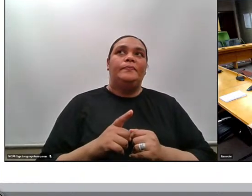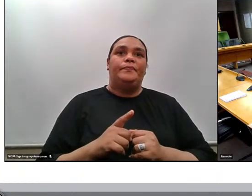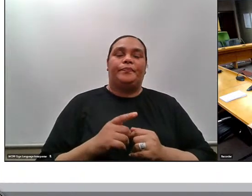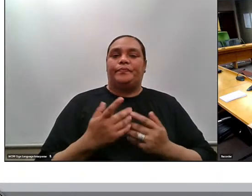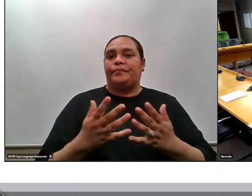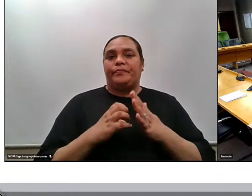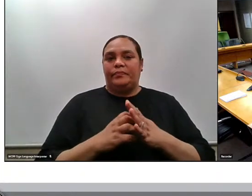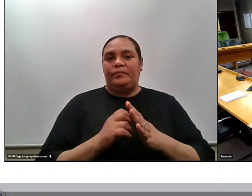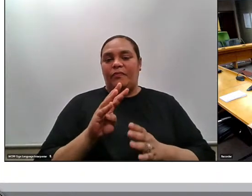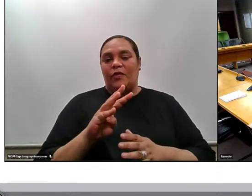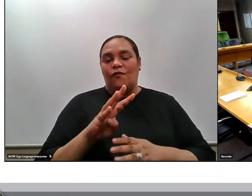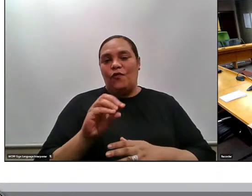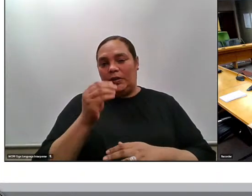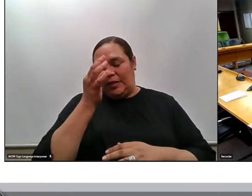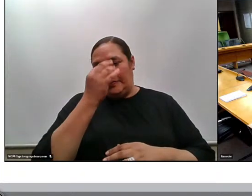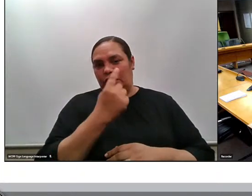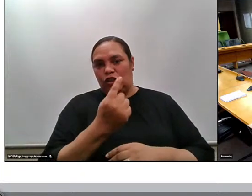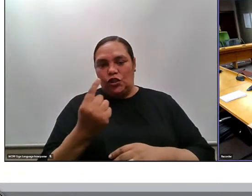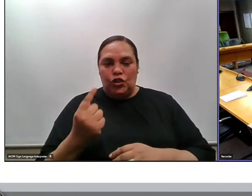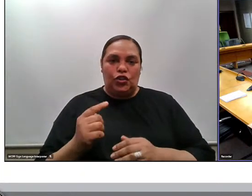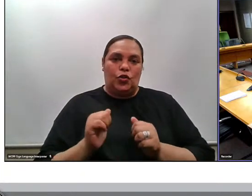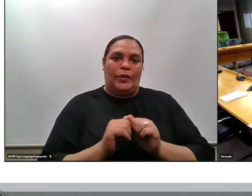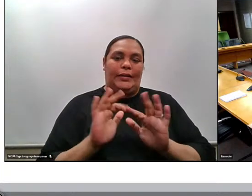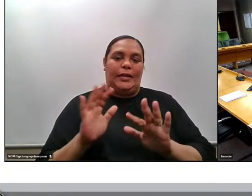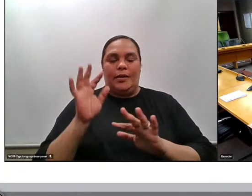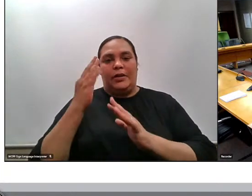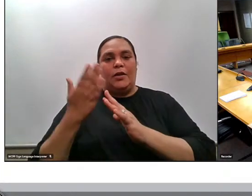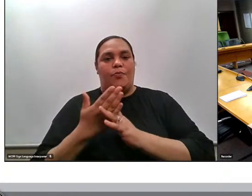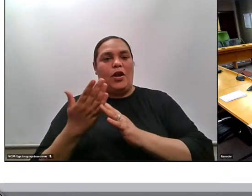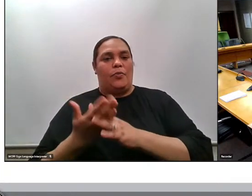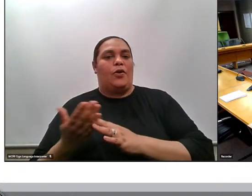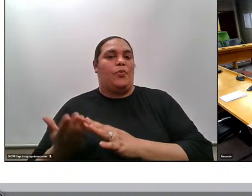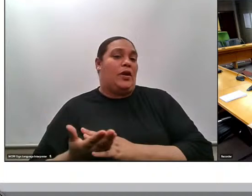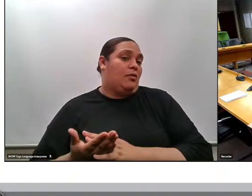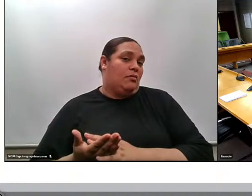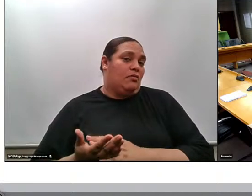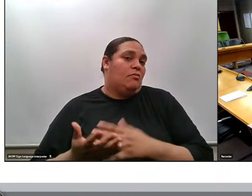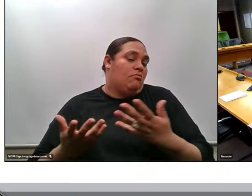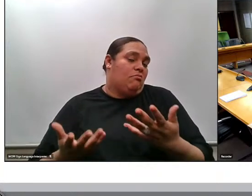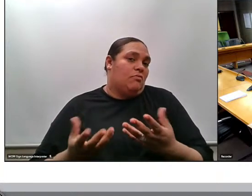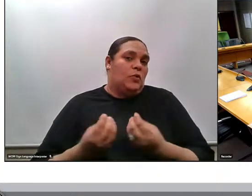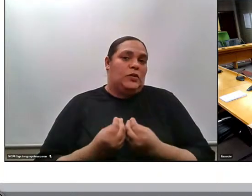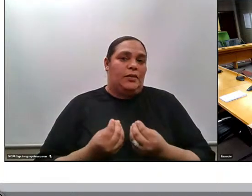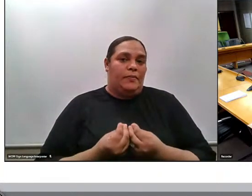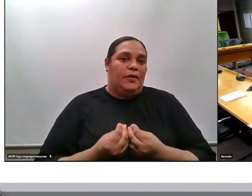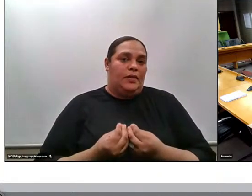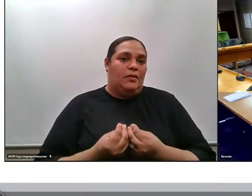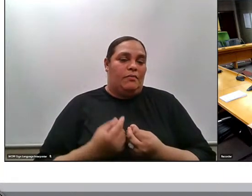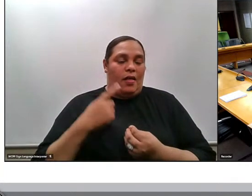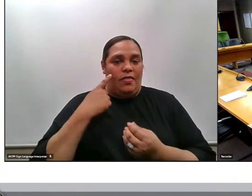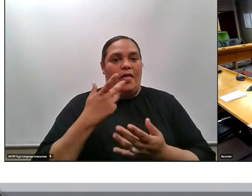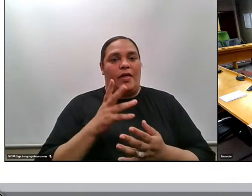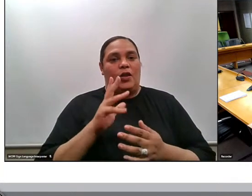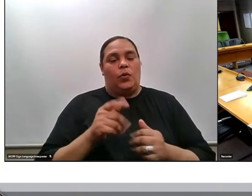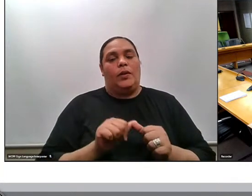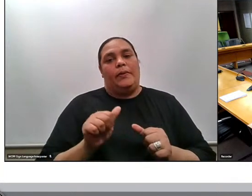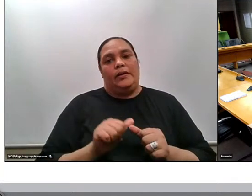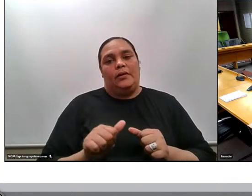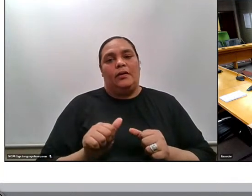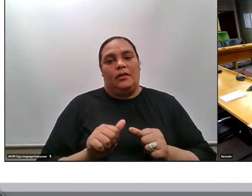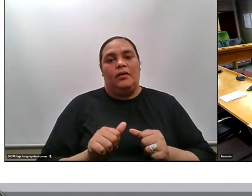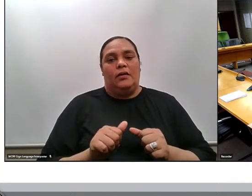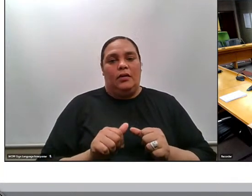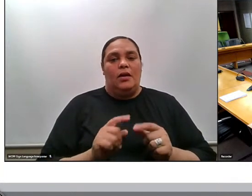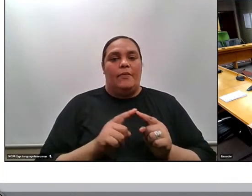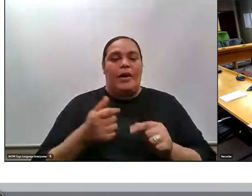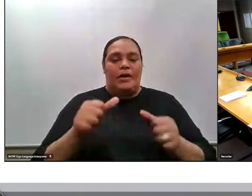say, 40 minutes each with a 10-minute break in between. I think that would be great. The